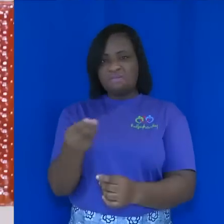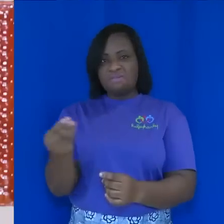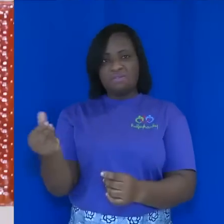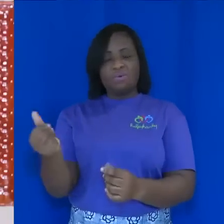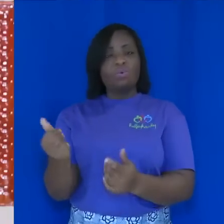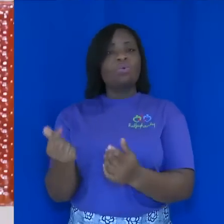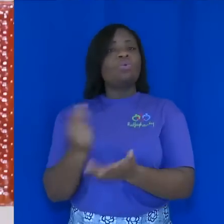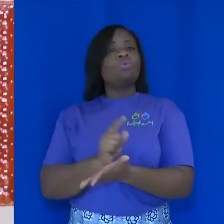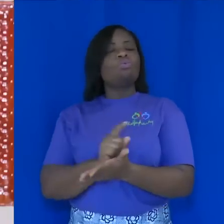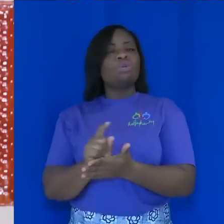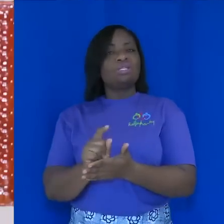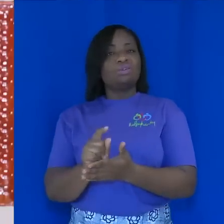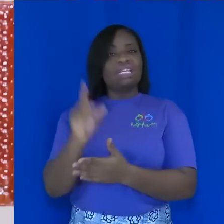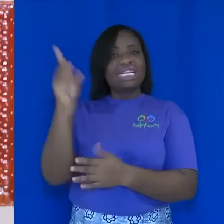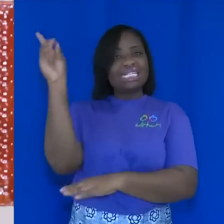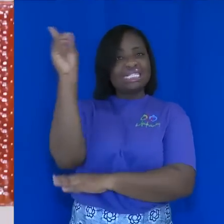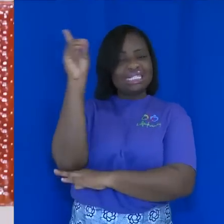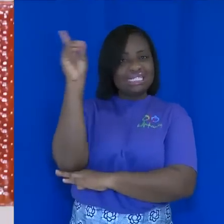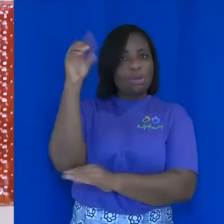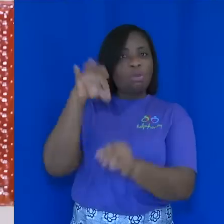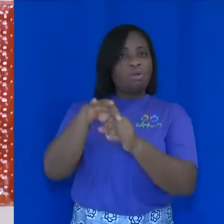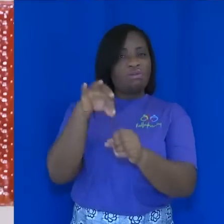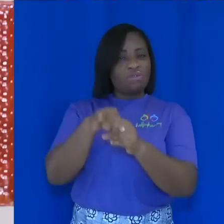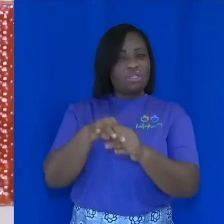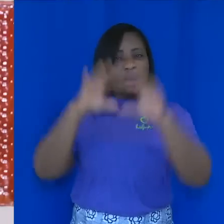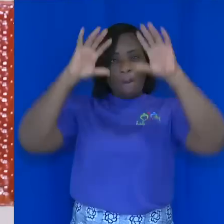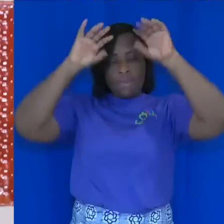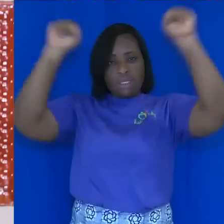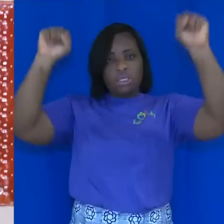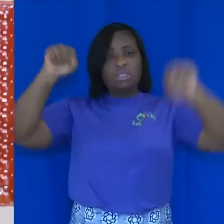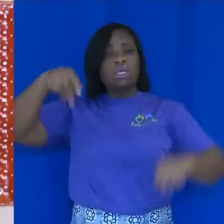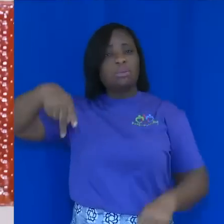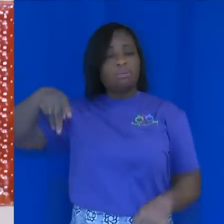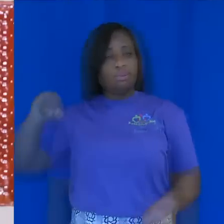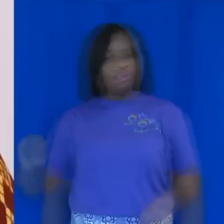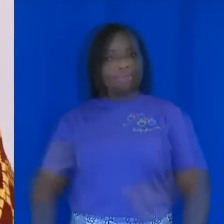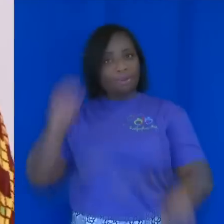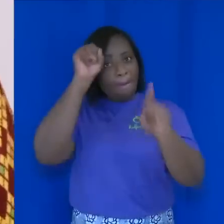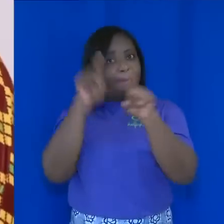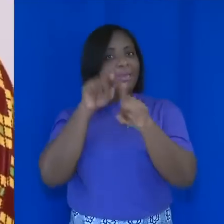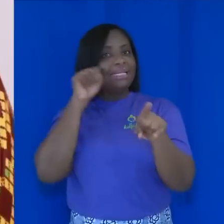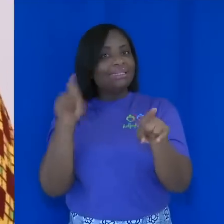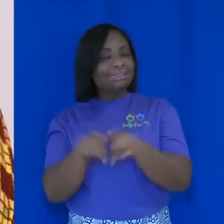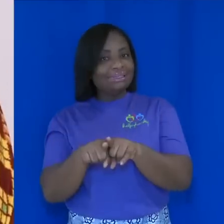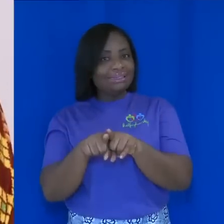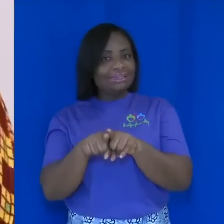to the holding of the December 7 presidential and parliamentary elections.